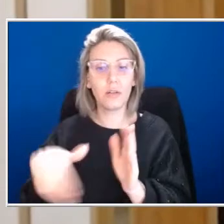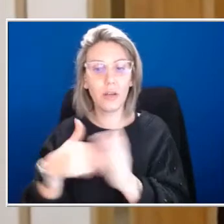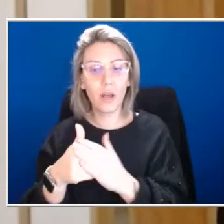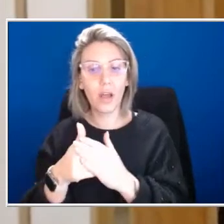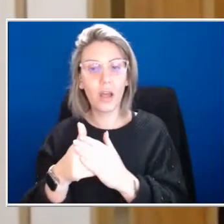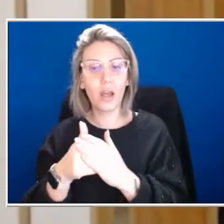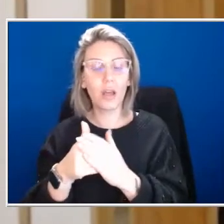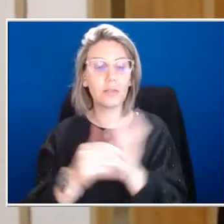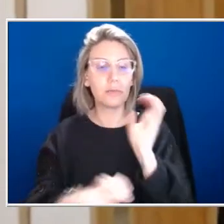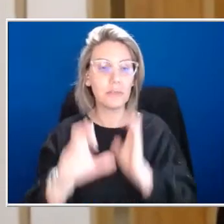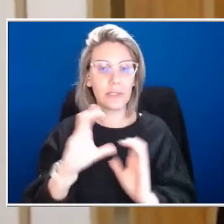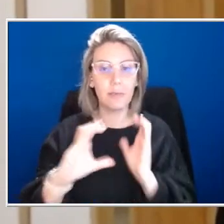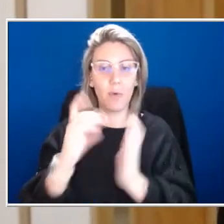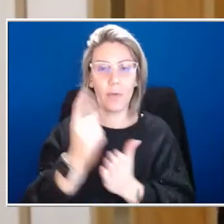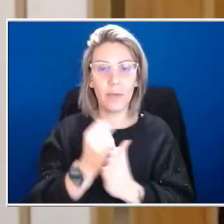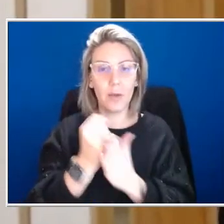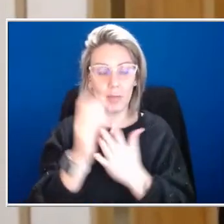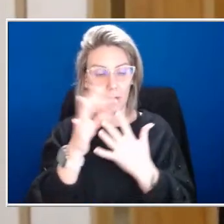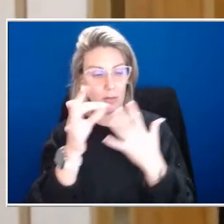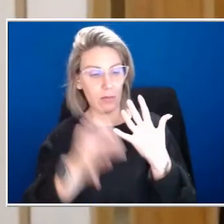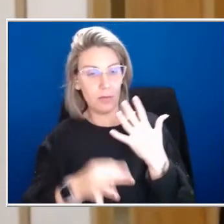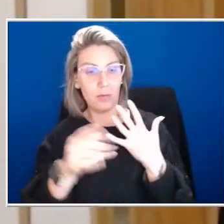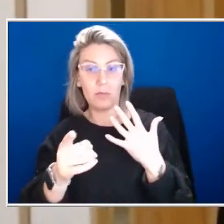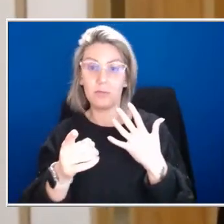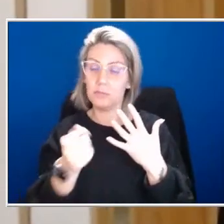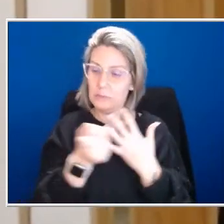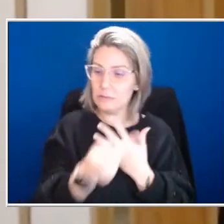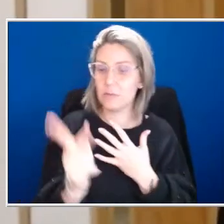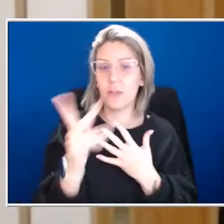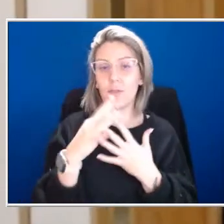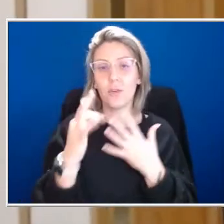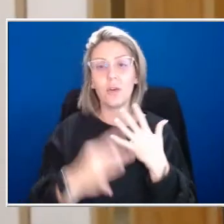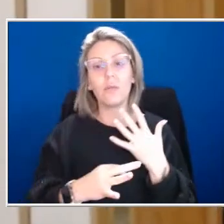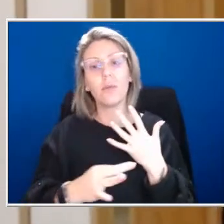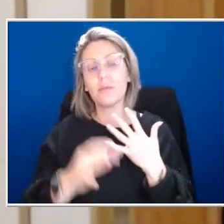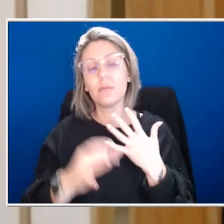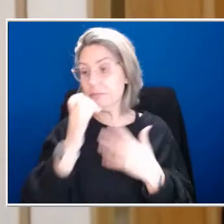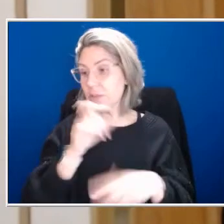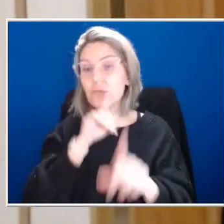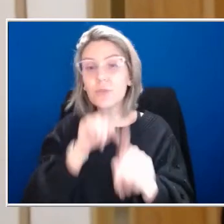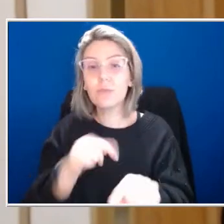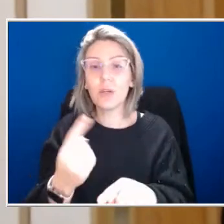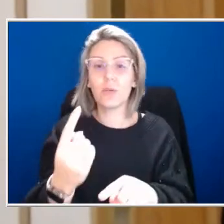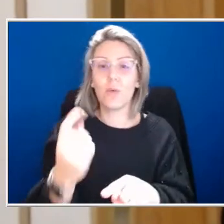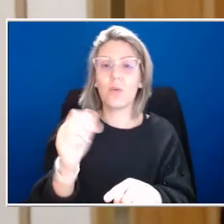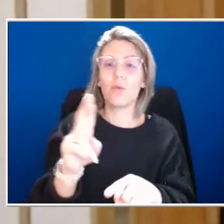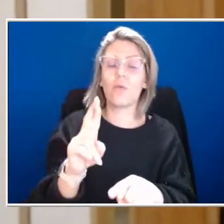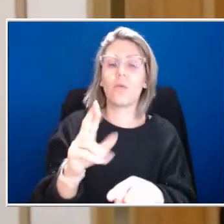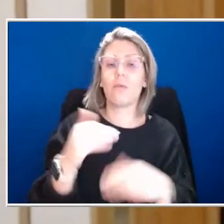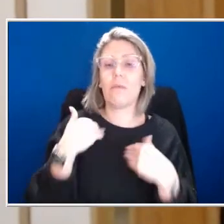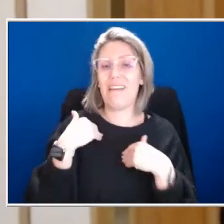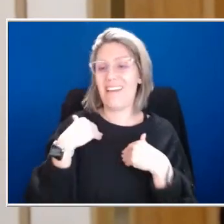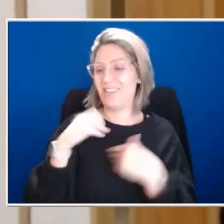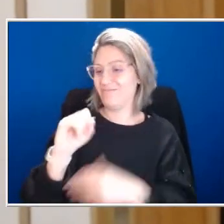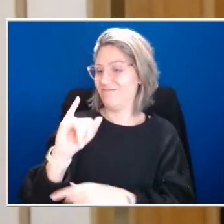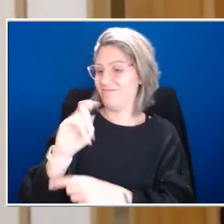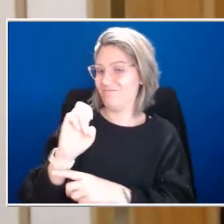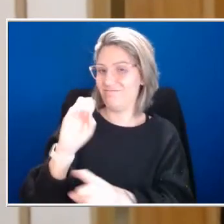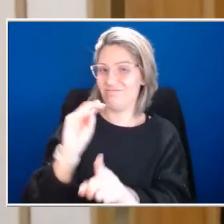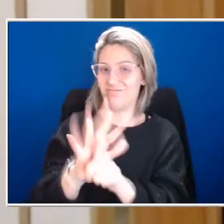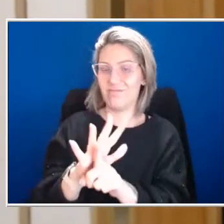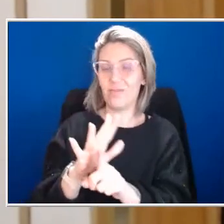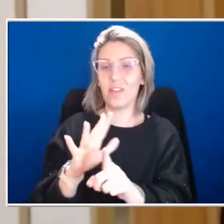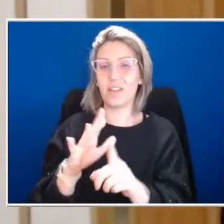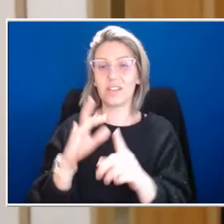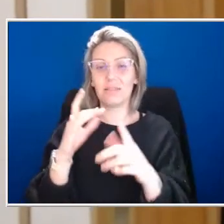chemo options. I know he went through several options, didn't respond to one or had side effects to second, and ultimately we reached a